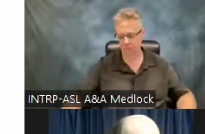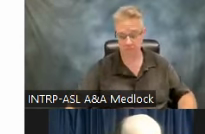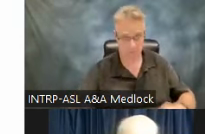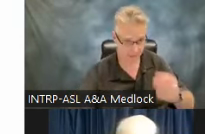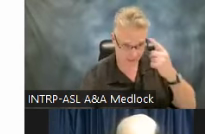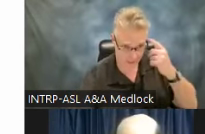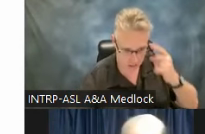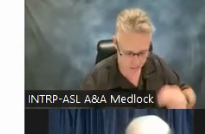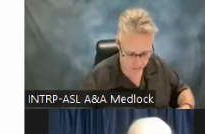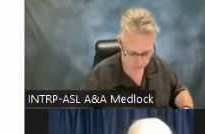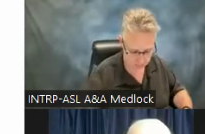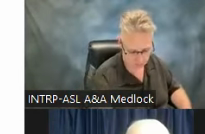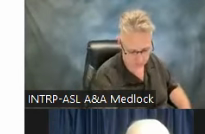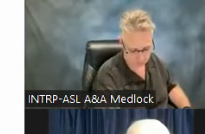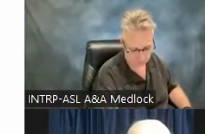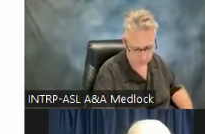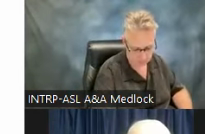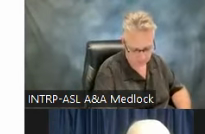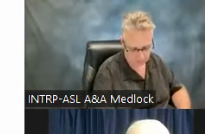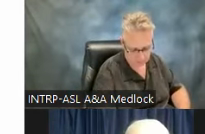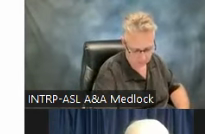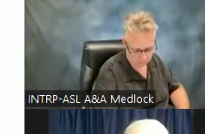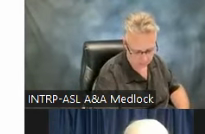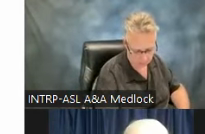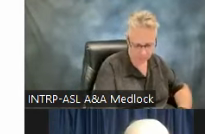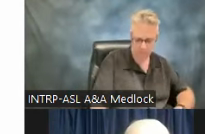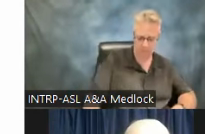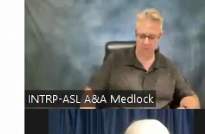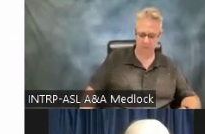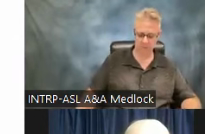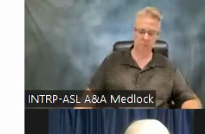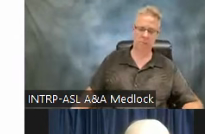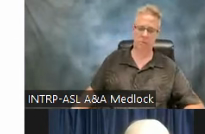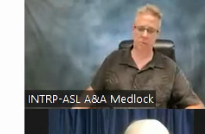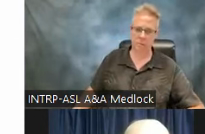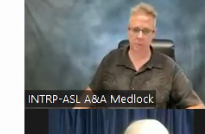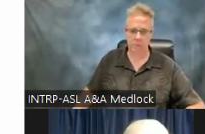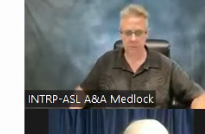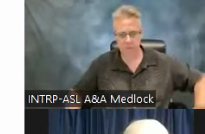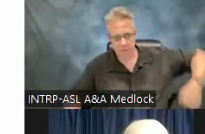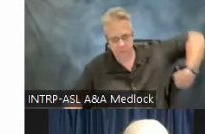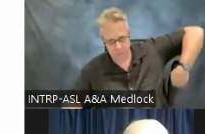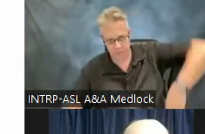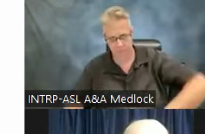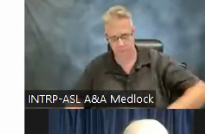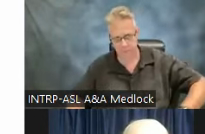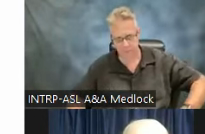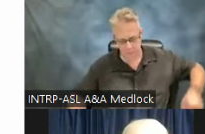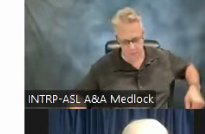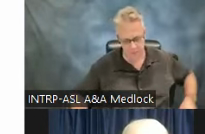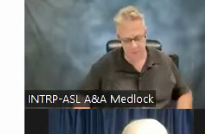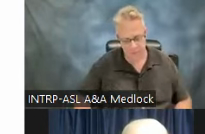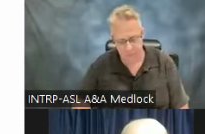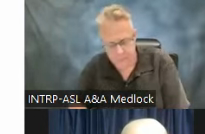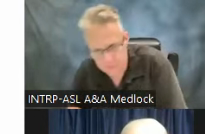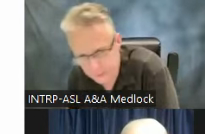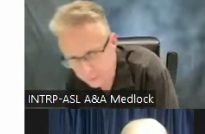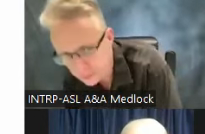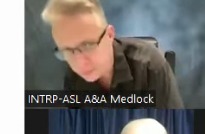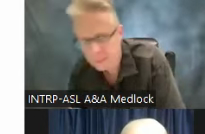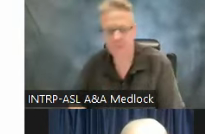thanks. Okay, thank you. And the staff make a comment about this other